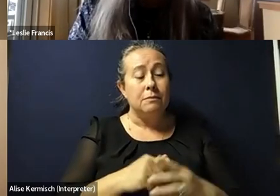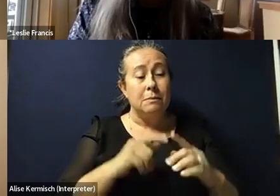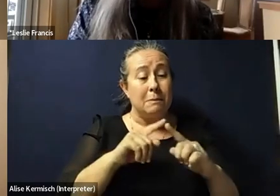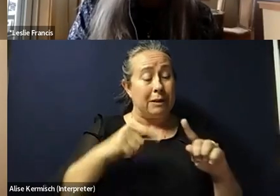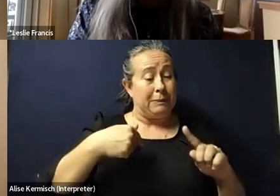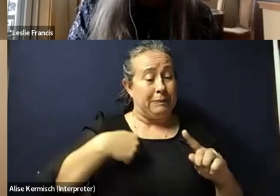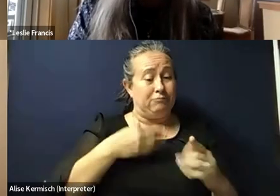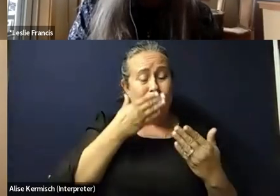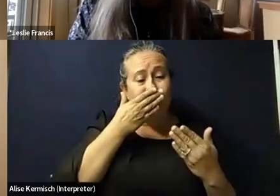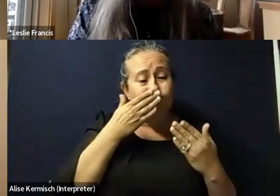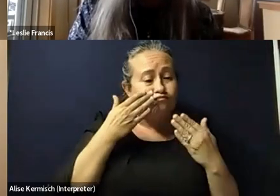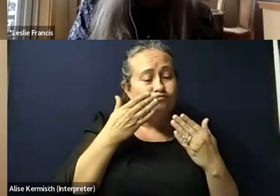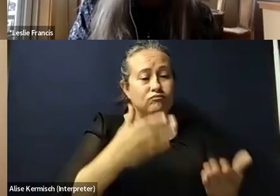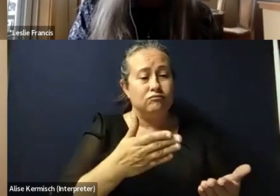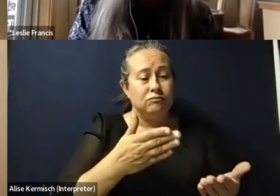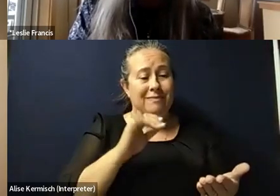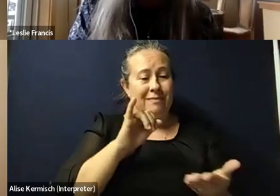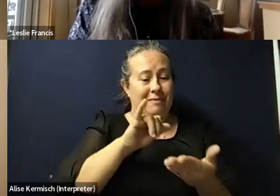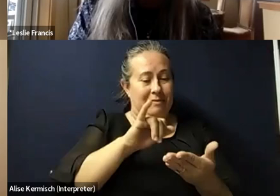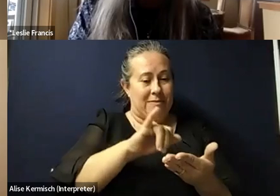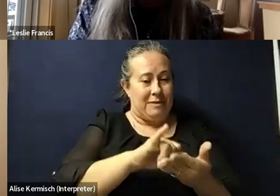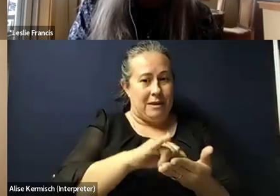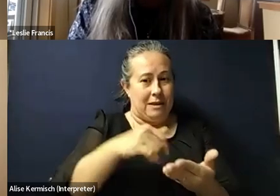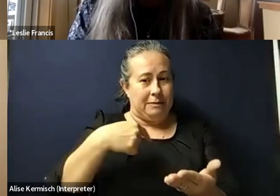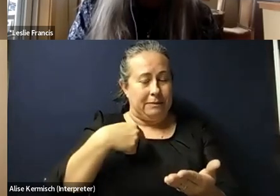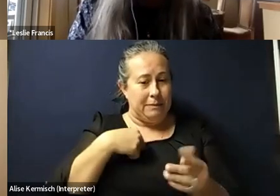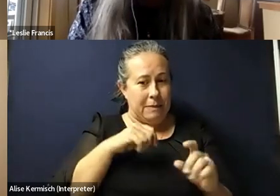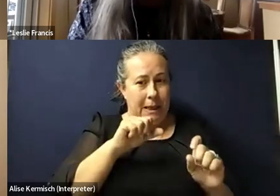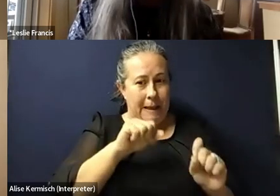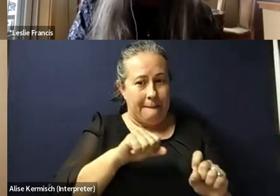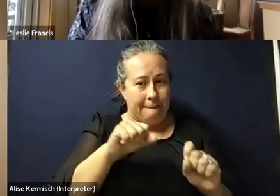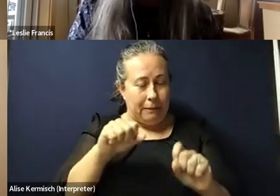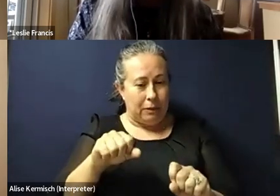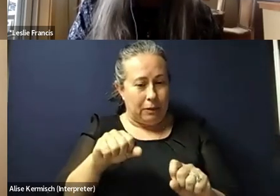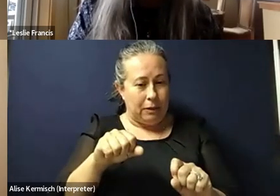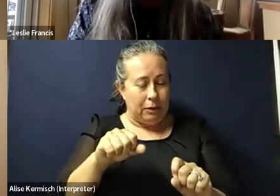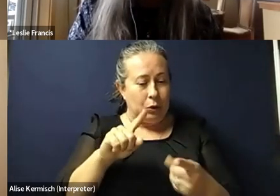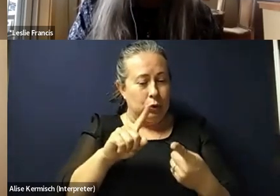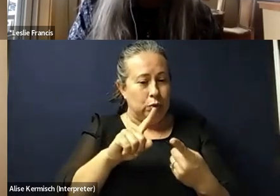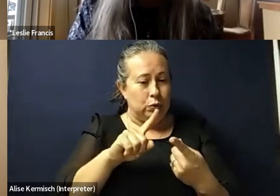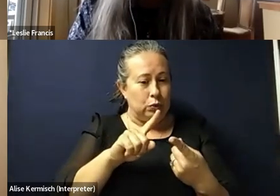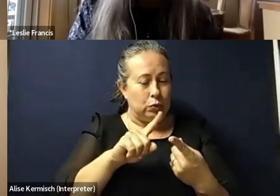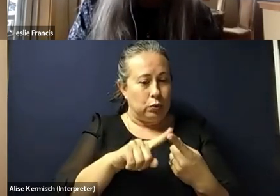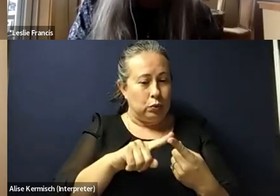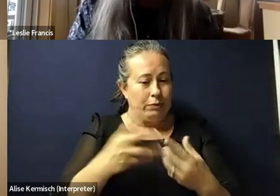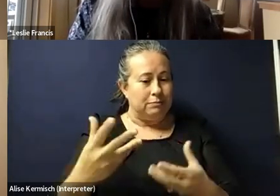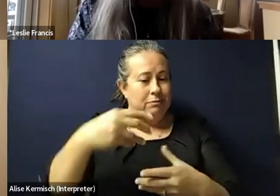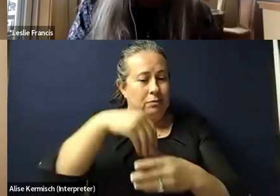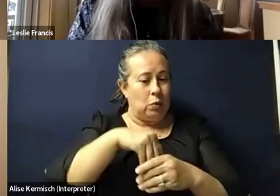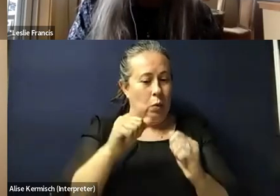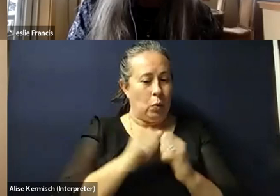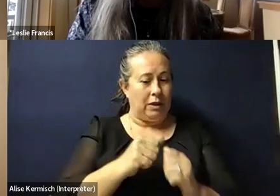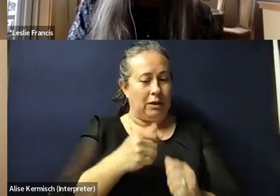grateful that I'm able to be a part of the